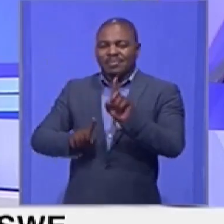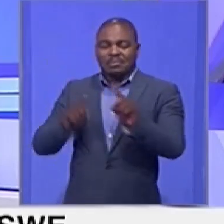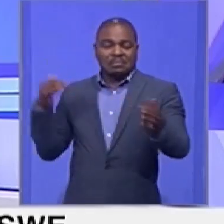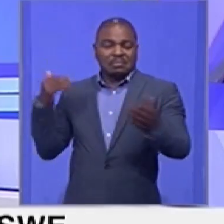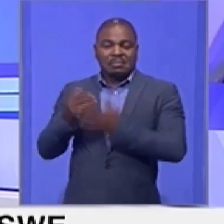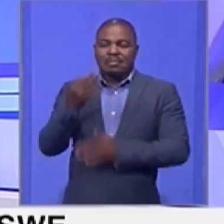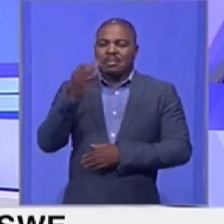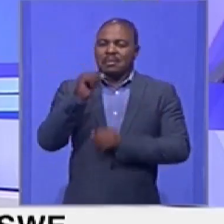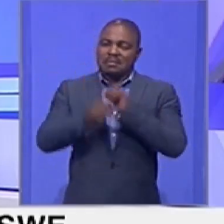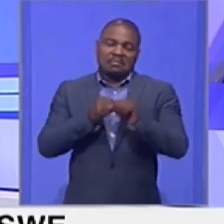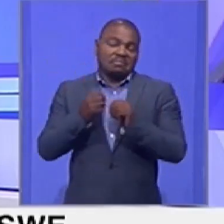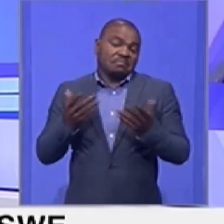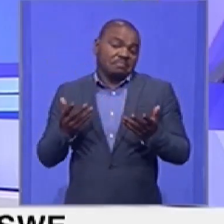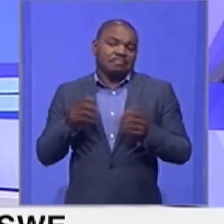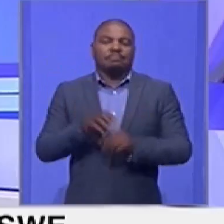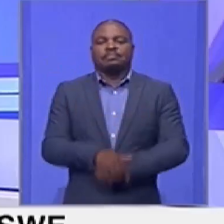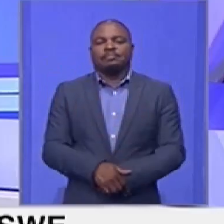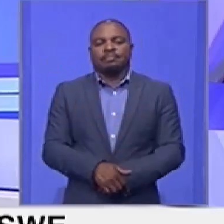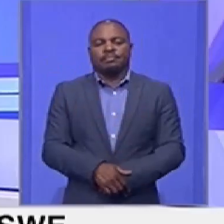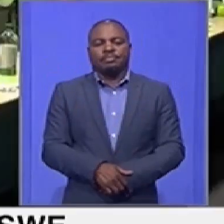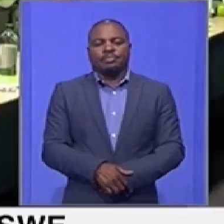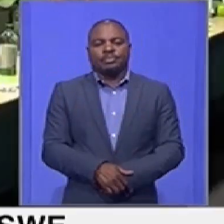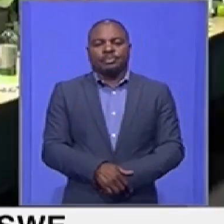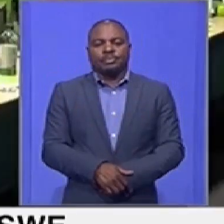di le 30.